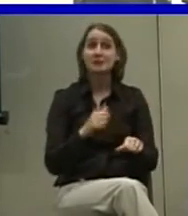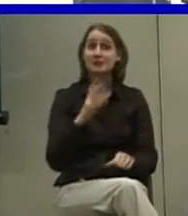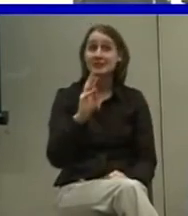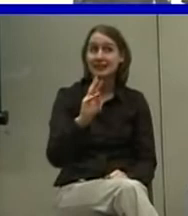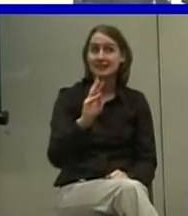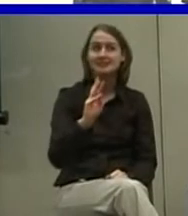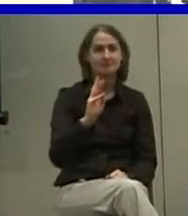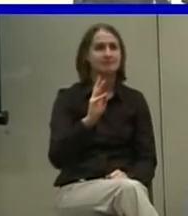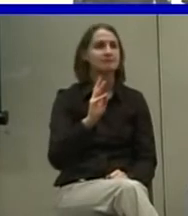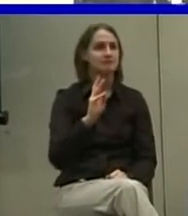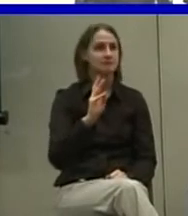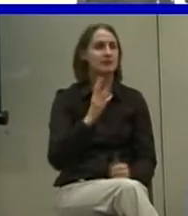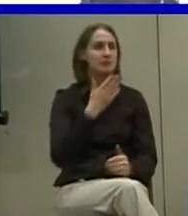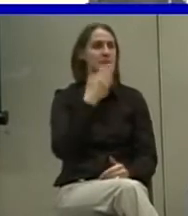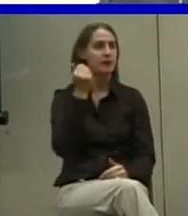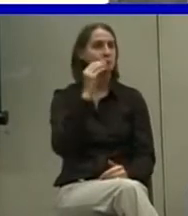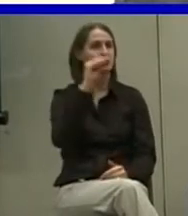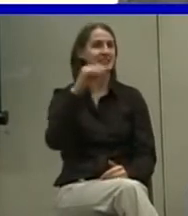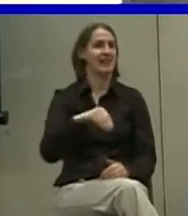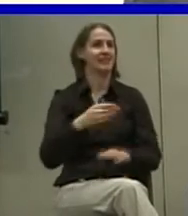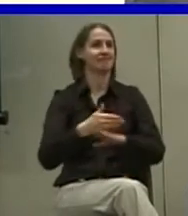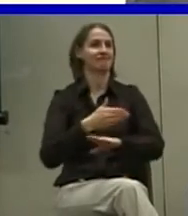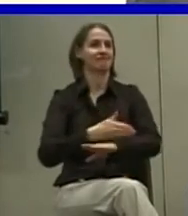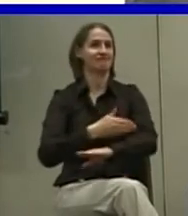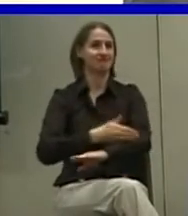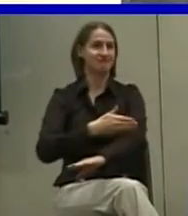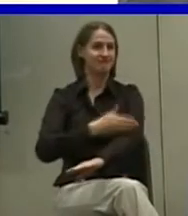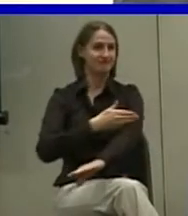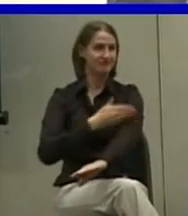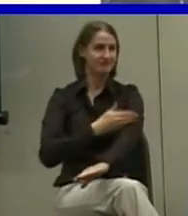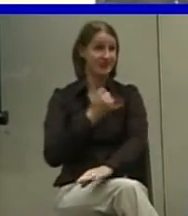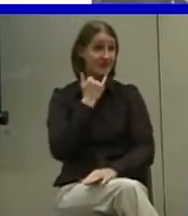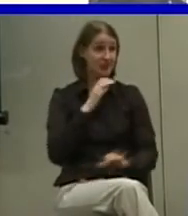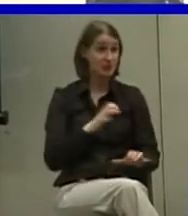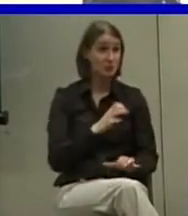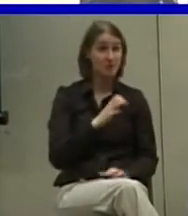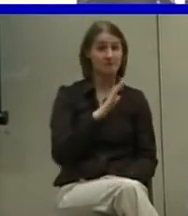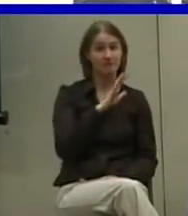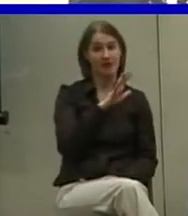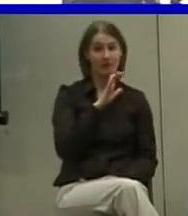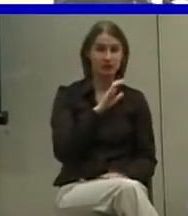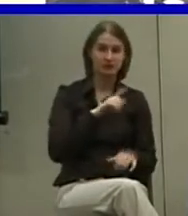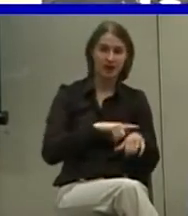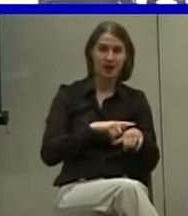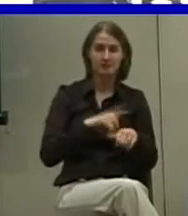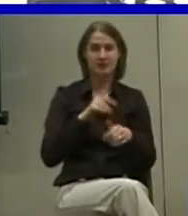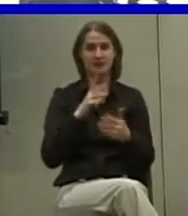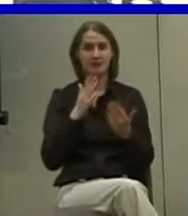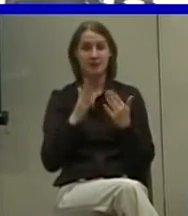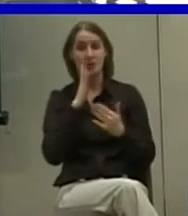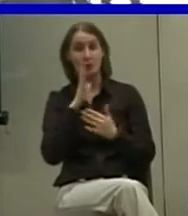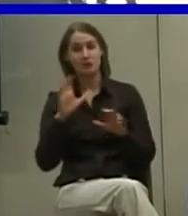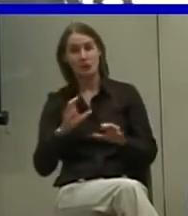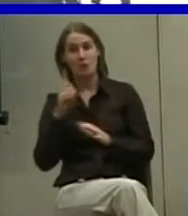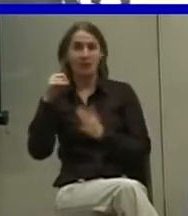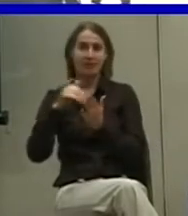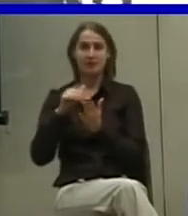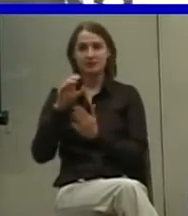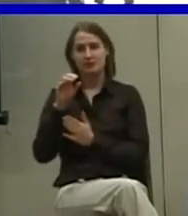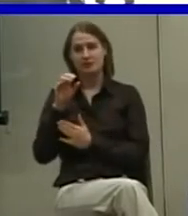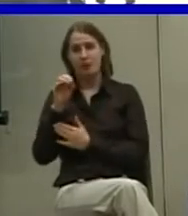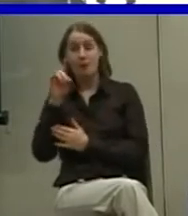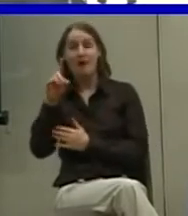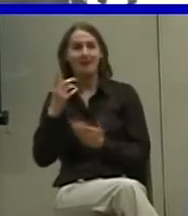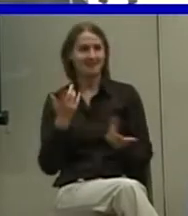better. If a kid's done it 1,000 times, what's the probability they'll do it 1,001? Really good. So how do you get it to be a really good